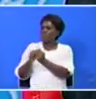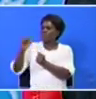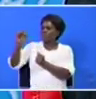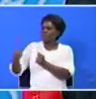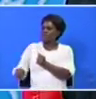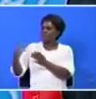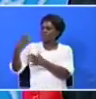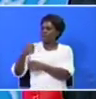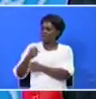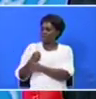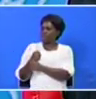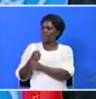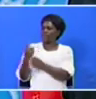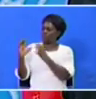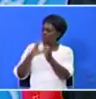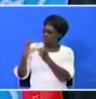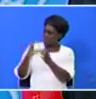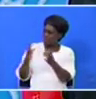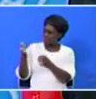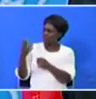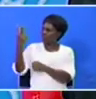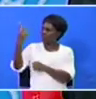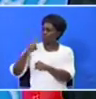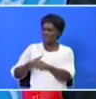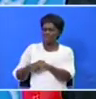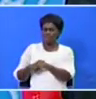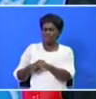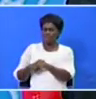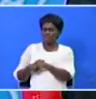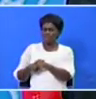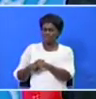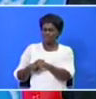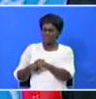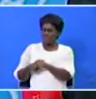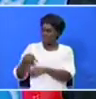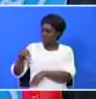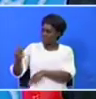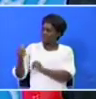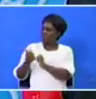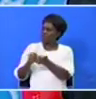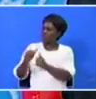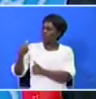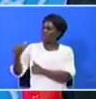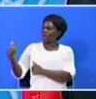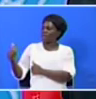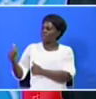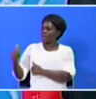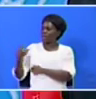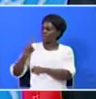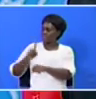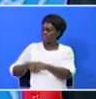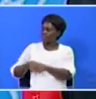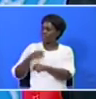competed for the tender with Al-Ghurair. He's been there twice. They were actually competitors for the award of the